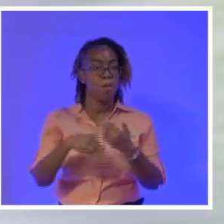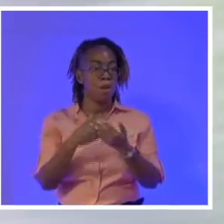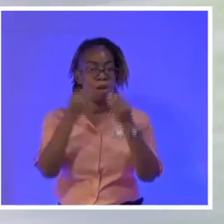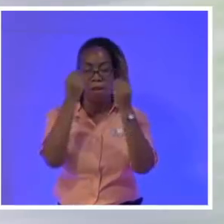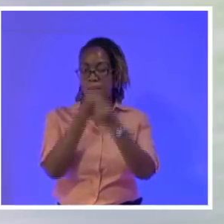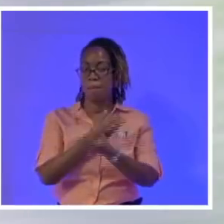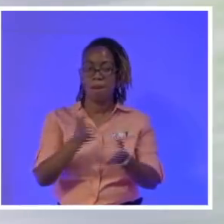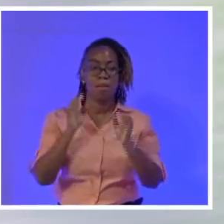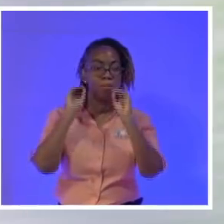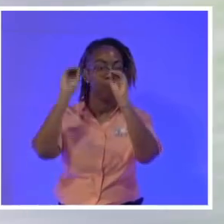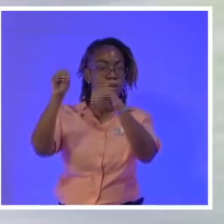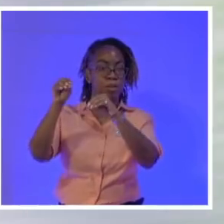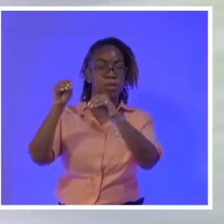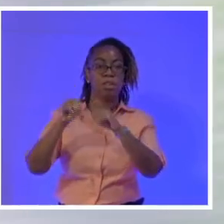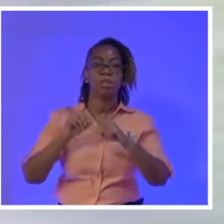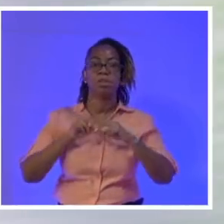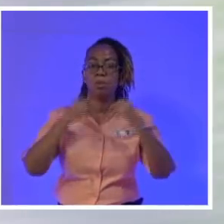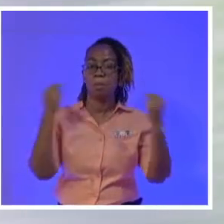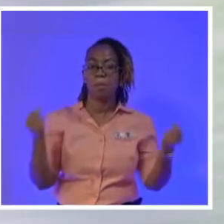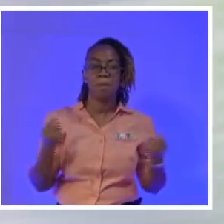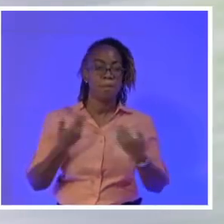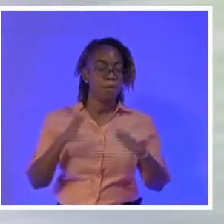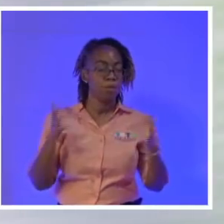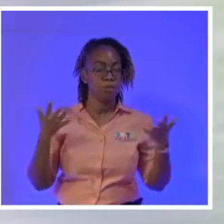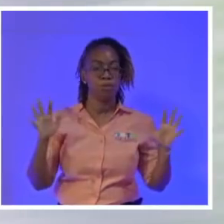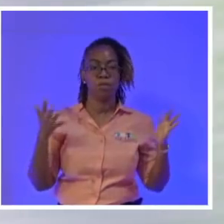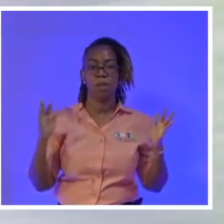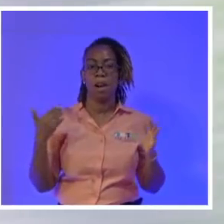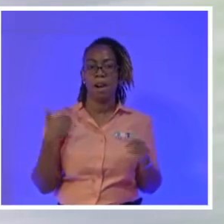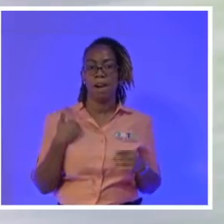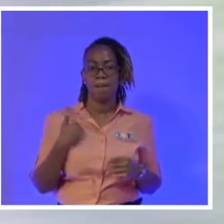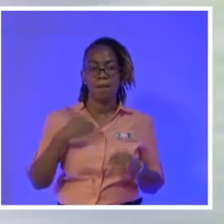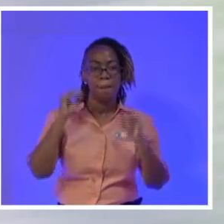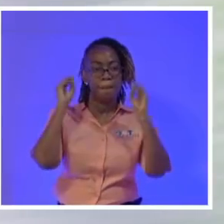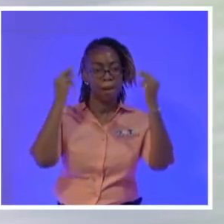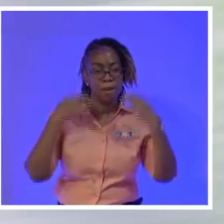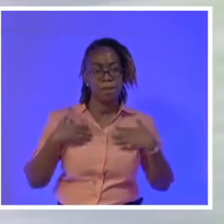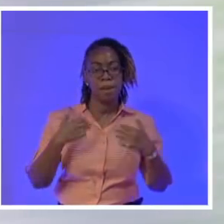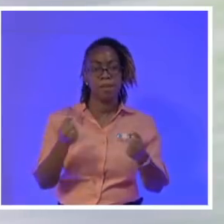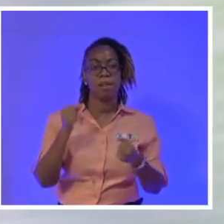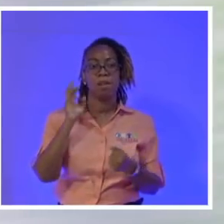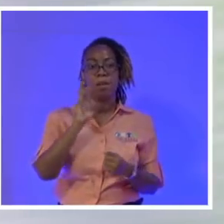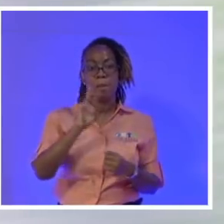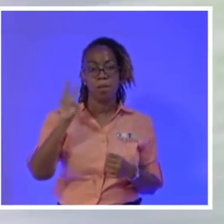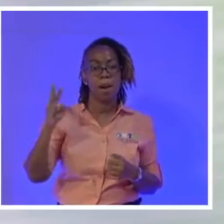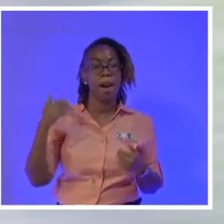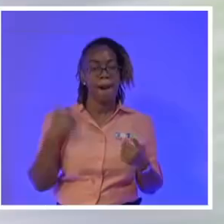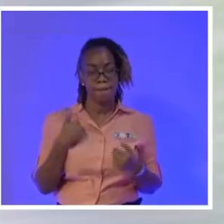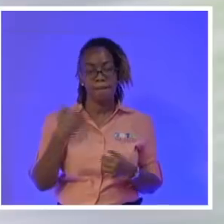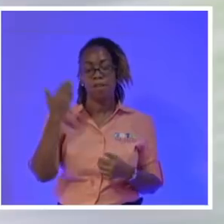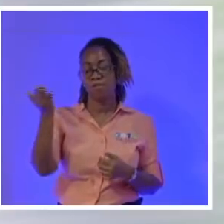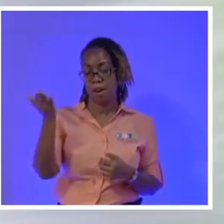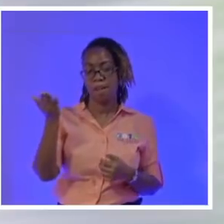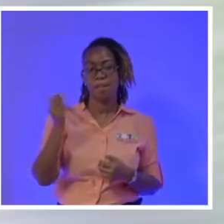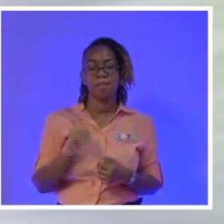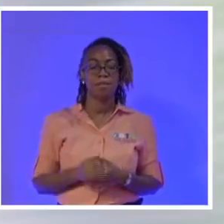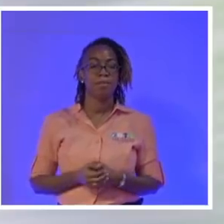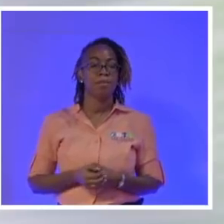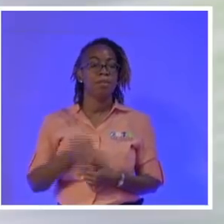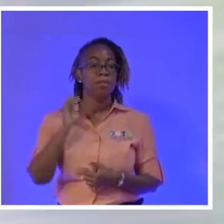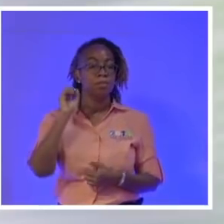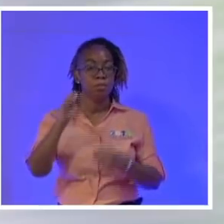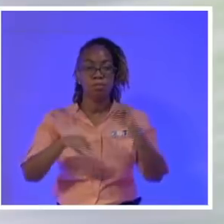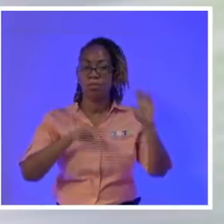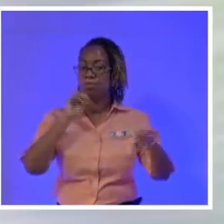published in the newspapers. It is on the Ministry of Health's website, and we have blasted it or put it out